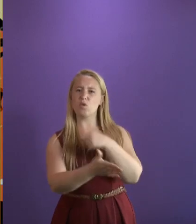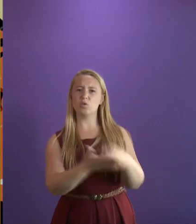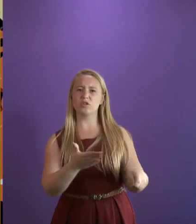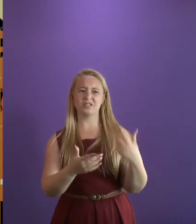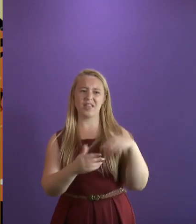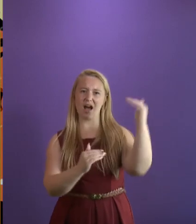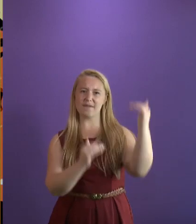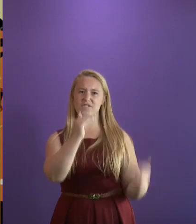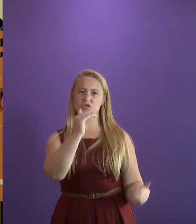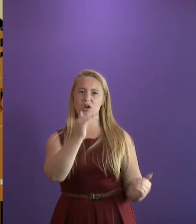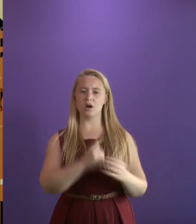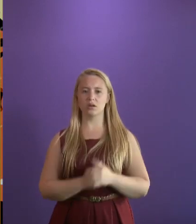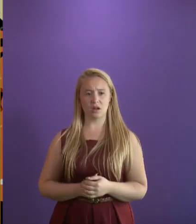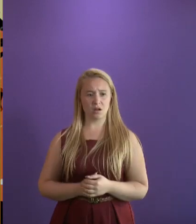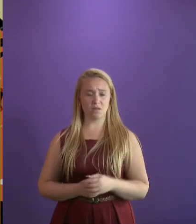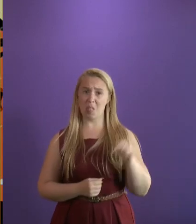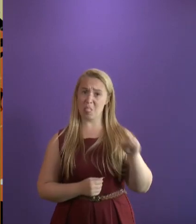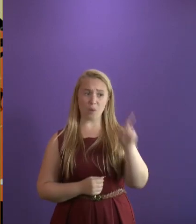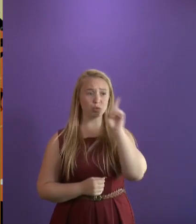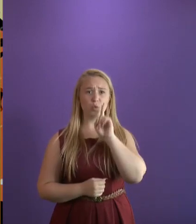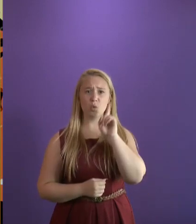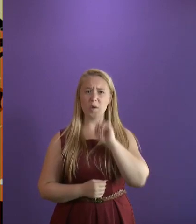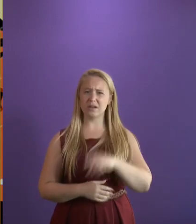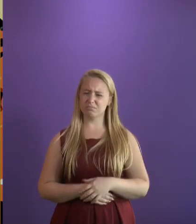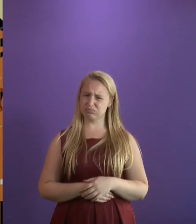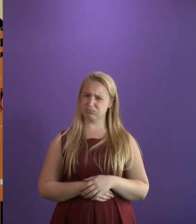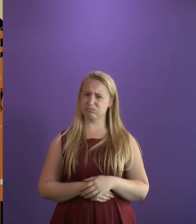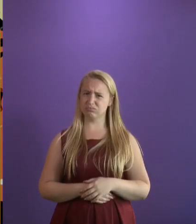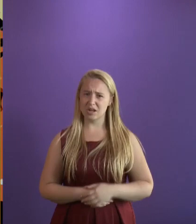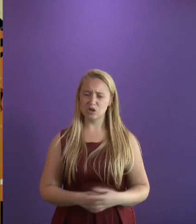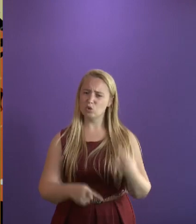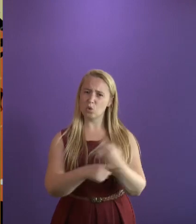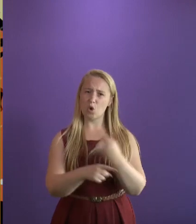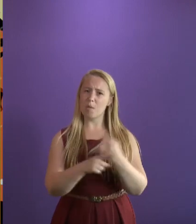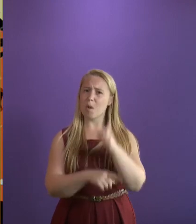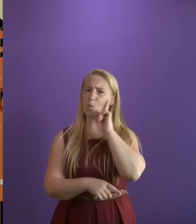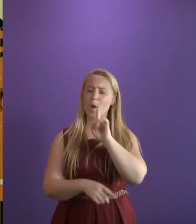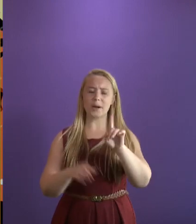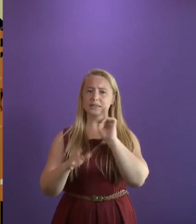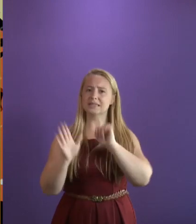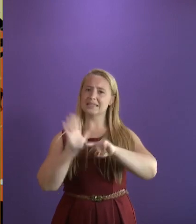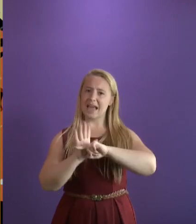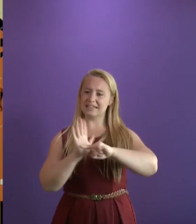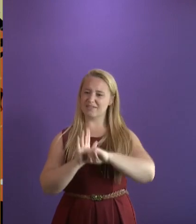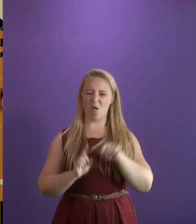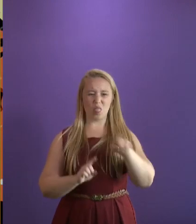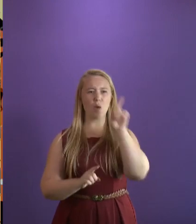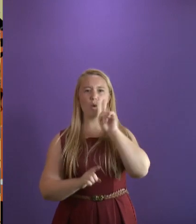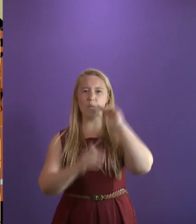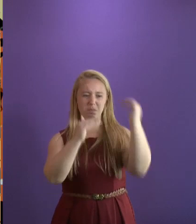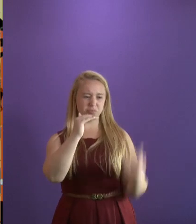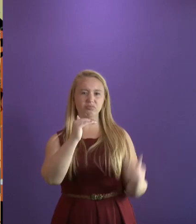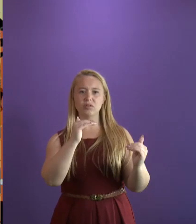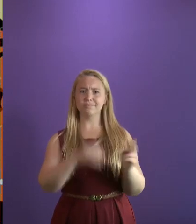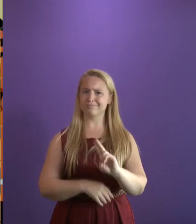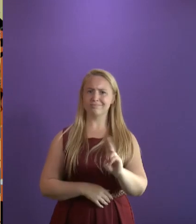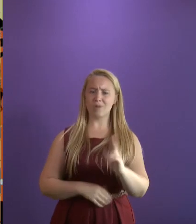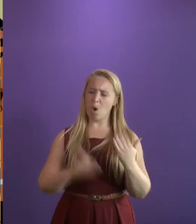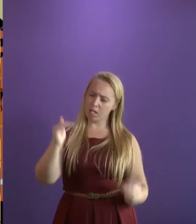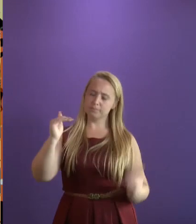MP was a woman. I'm sorry, I don't care what party they're in, but you don't talk about women in that way, that women are inferior, because they're not. So let's take